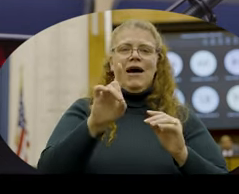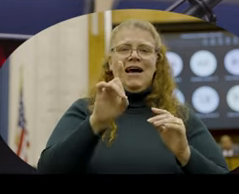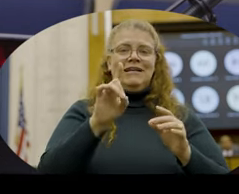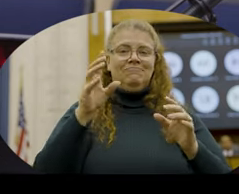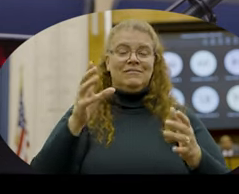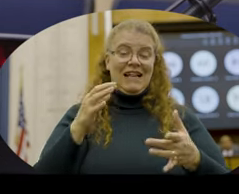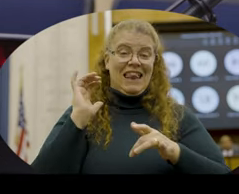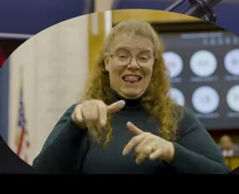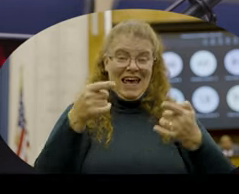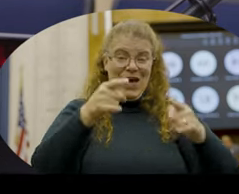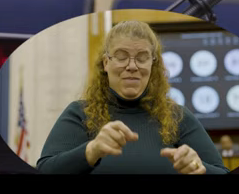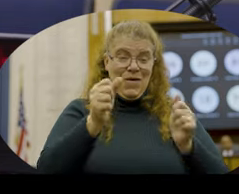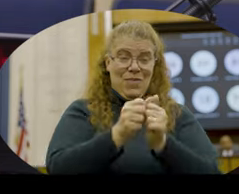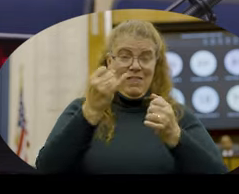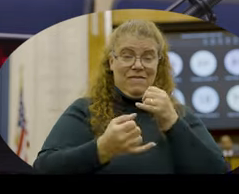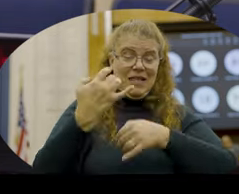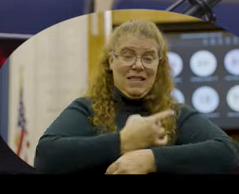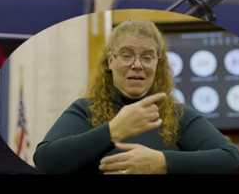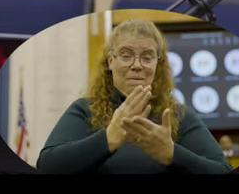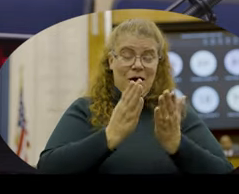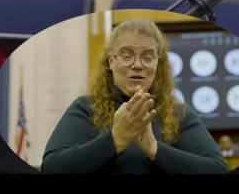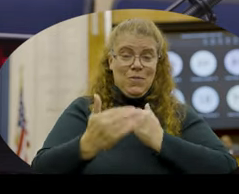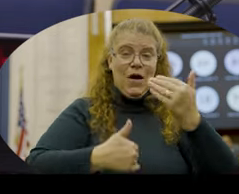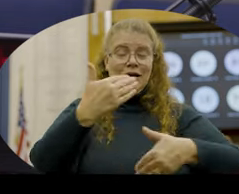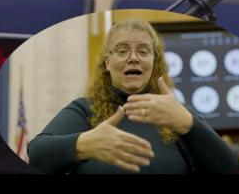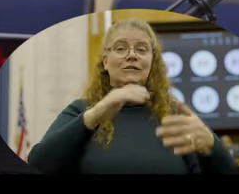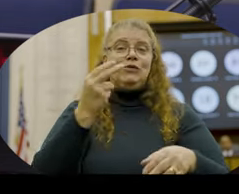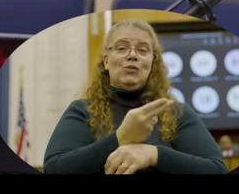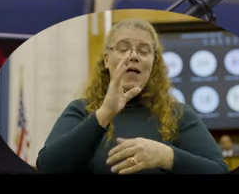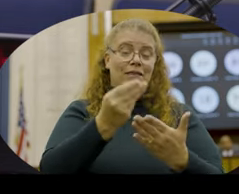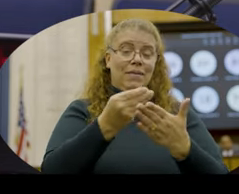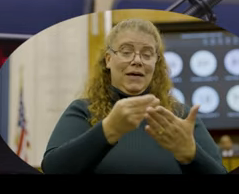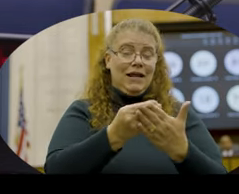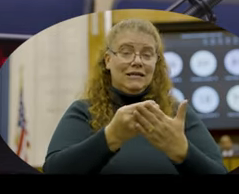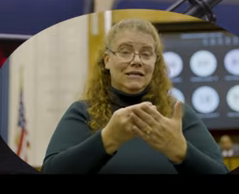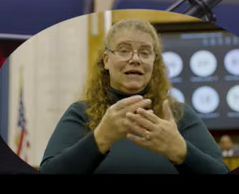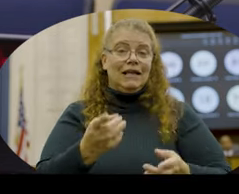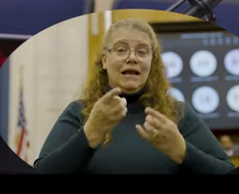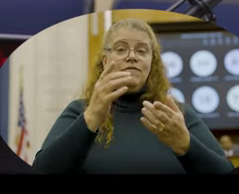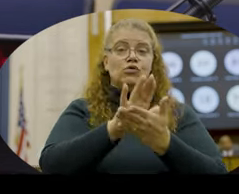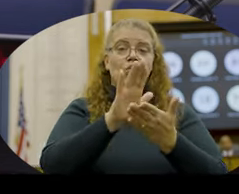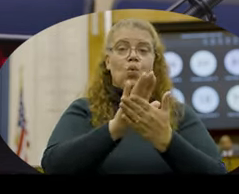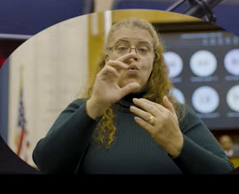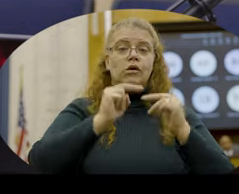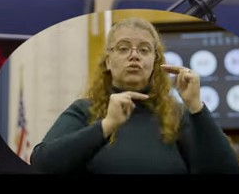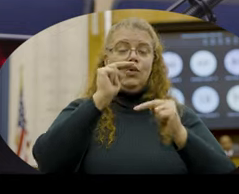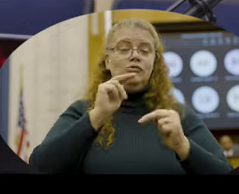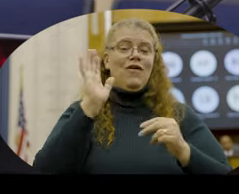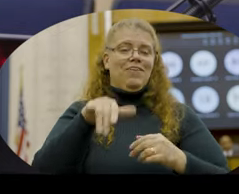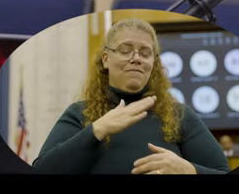date, working together, we have built 3 new schools in Black and Latino neighborhoods. And in fiscal year